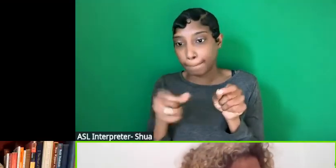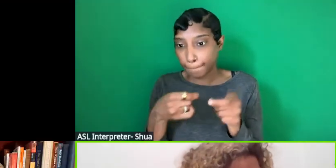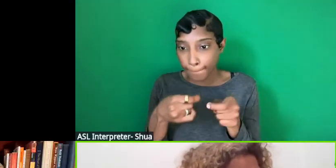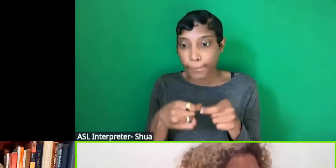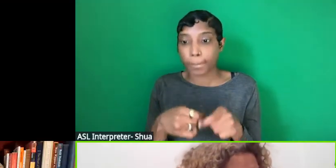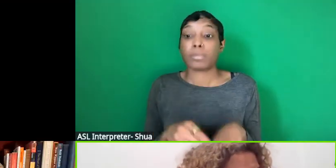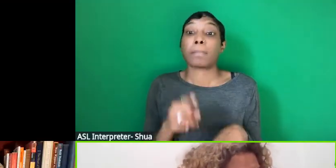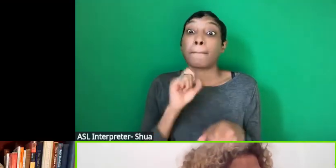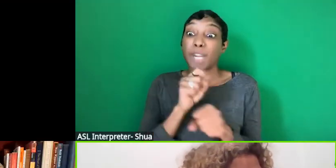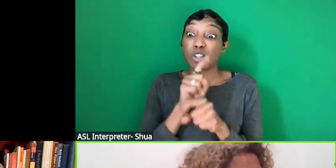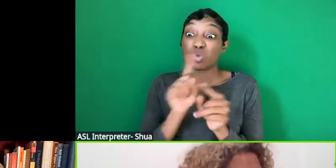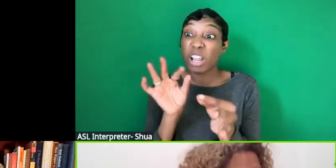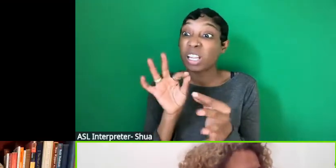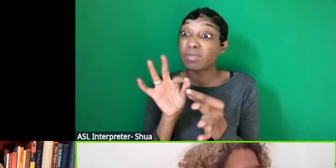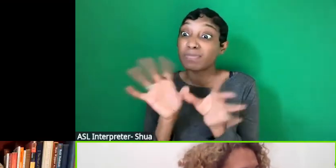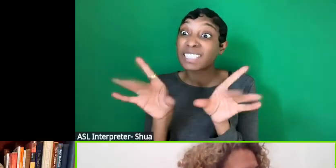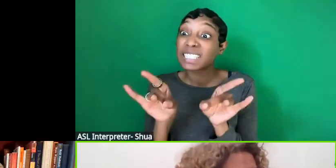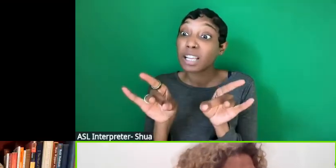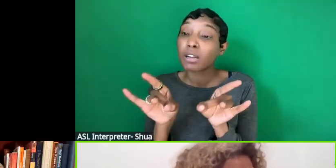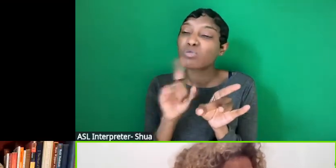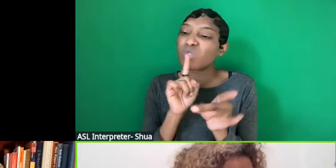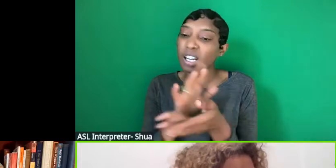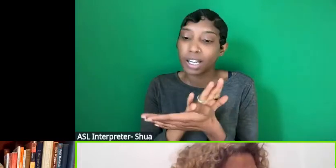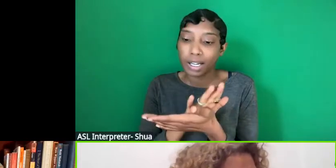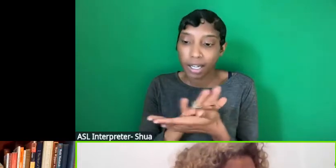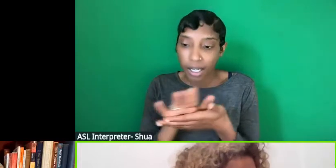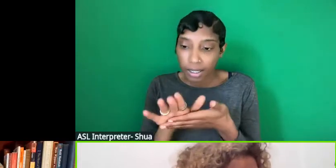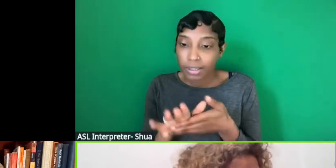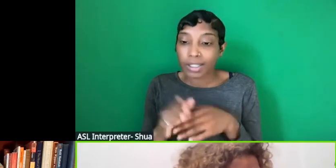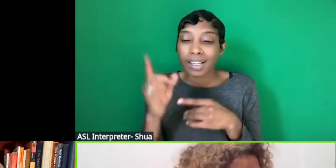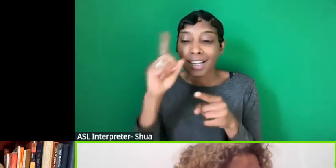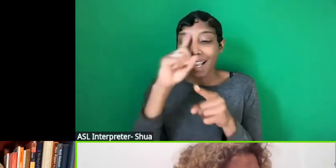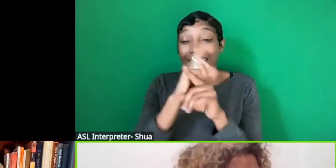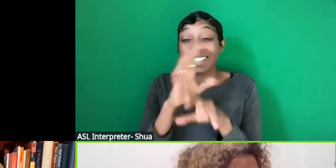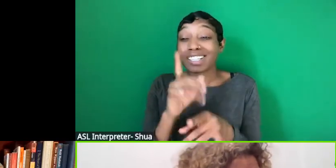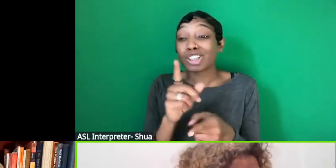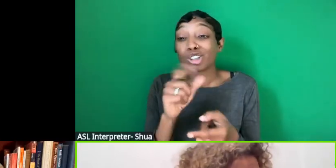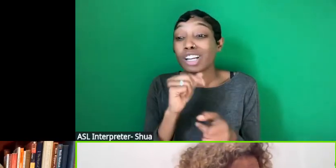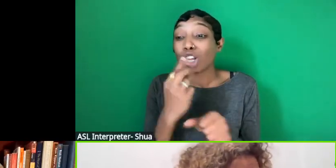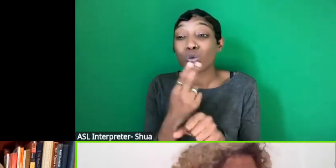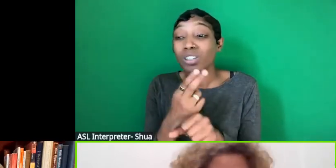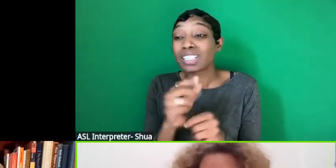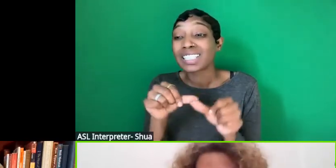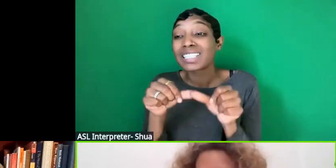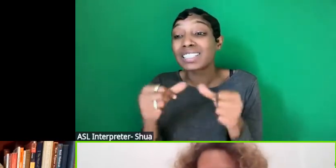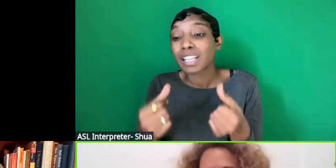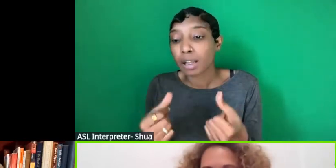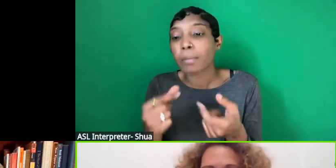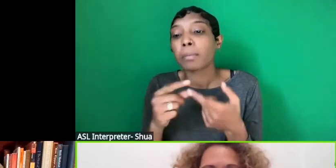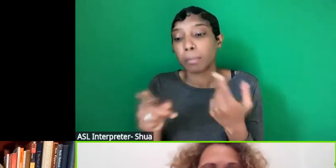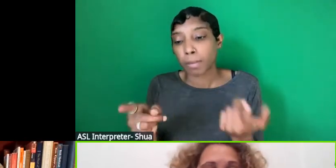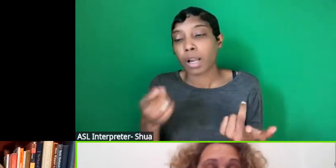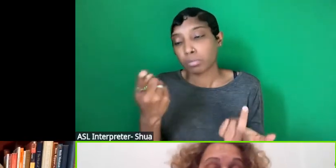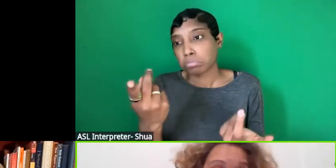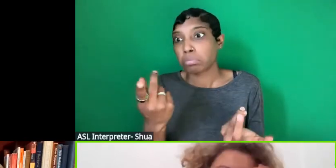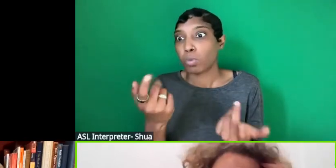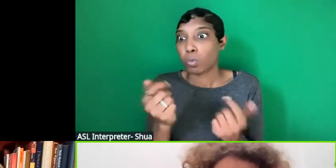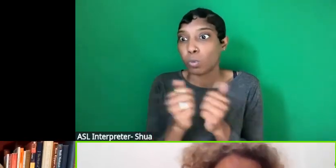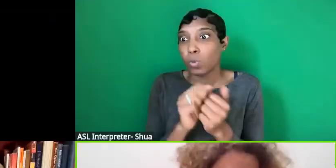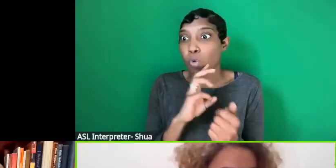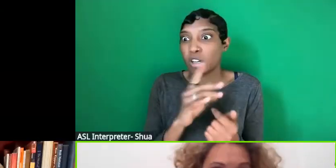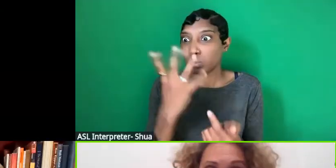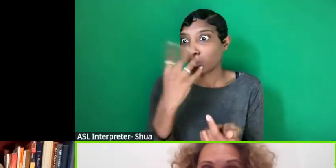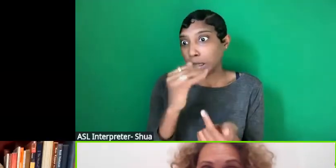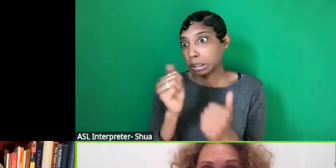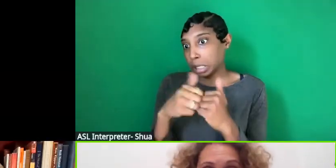nice. Ideally, you're not using a tape that's going to just come right off in water. And you see now this is pretty solid.